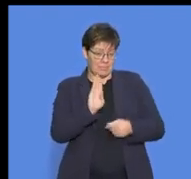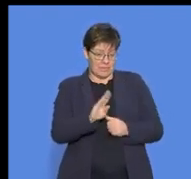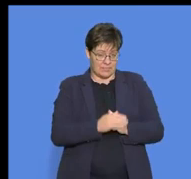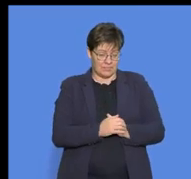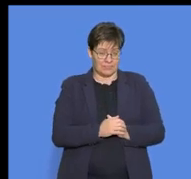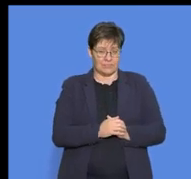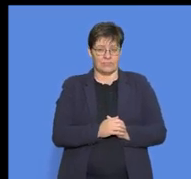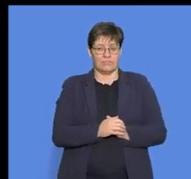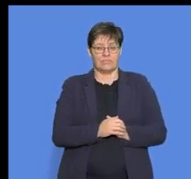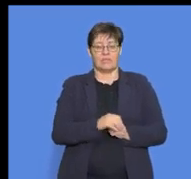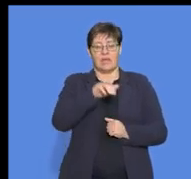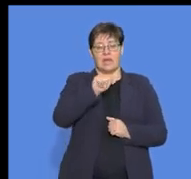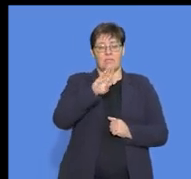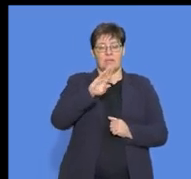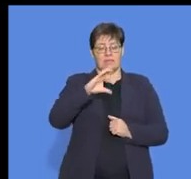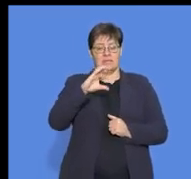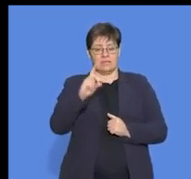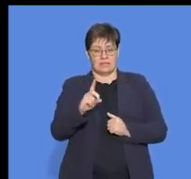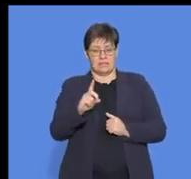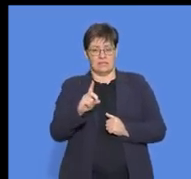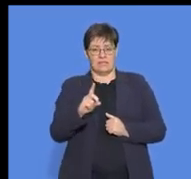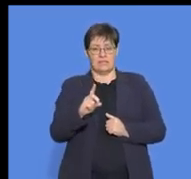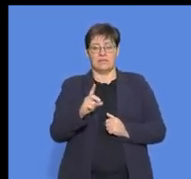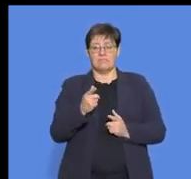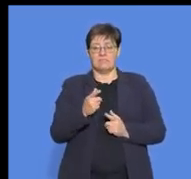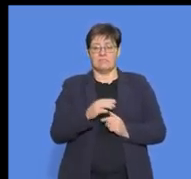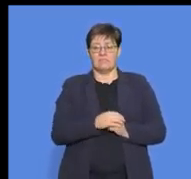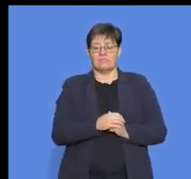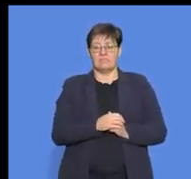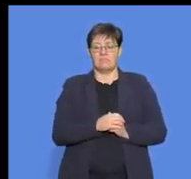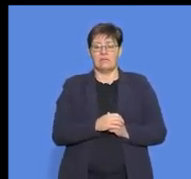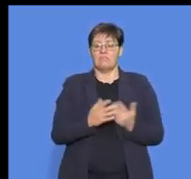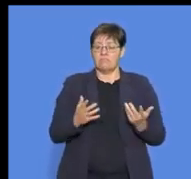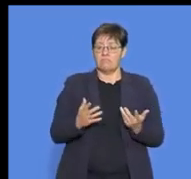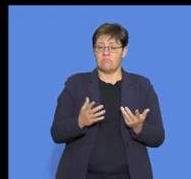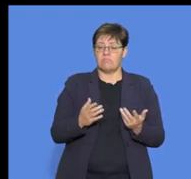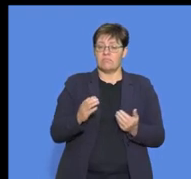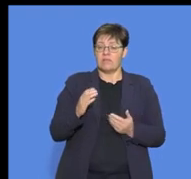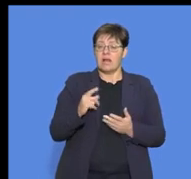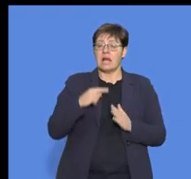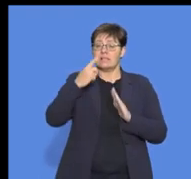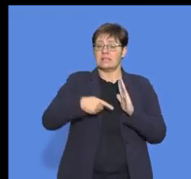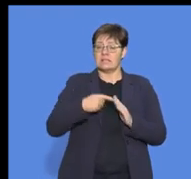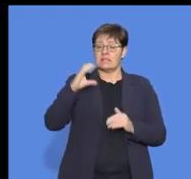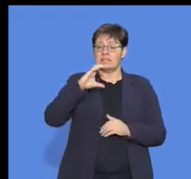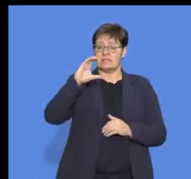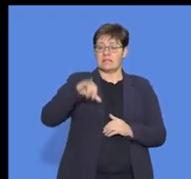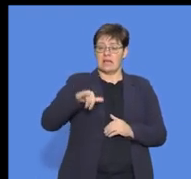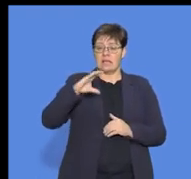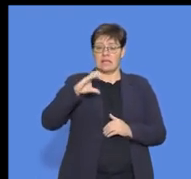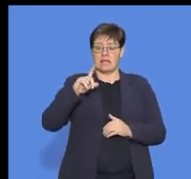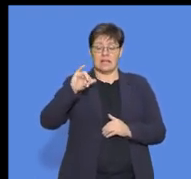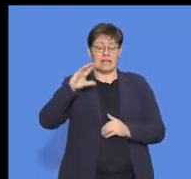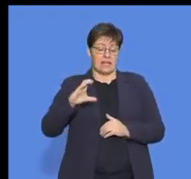Okay, so the second question they ask us is ABCD a cyclic quad? So they want us to prove that ABCD